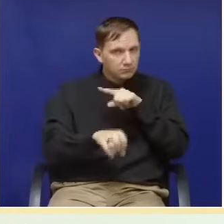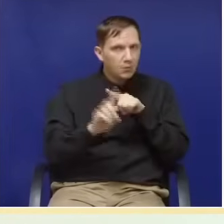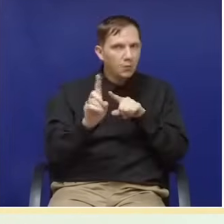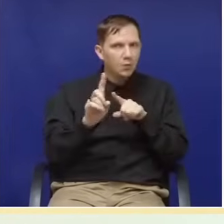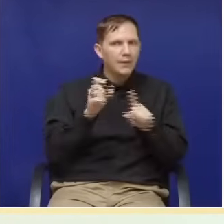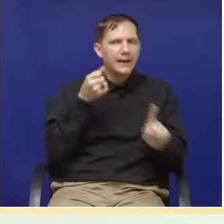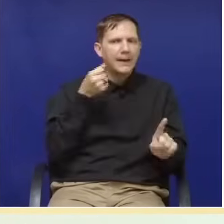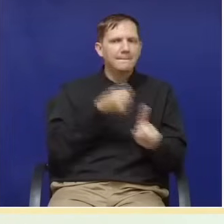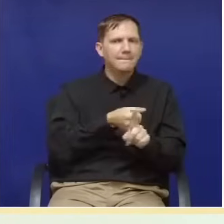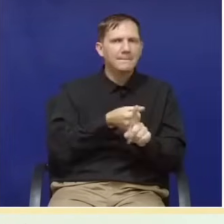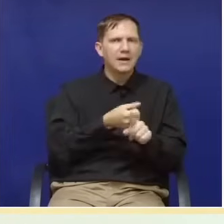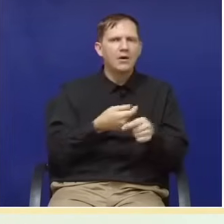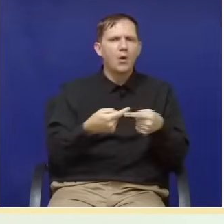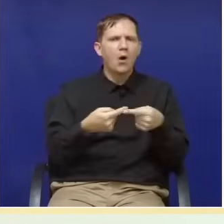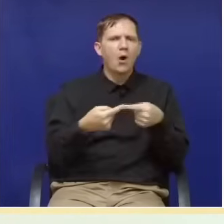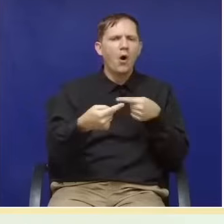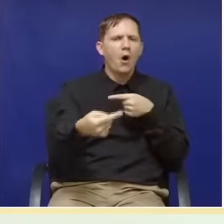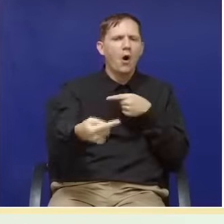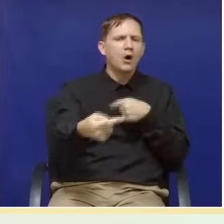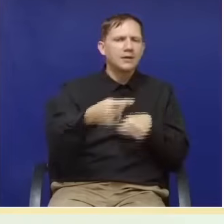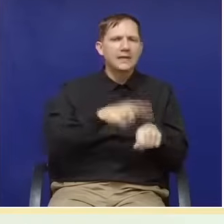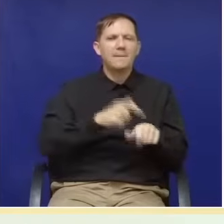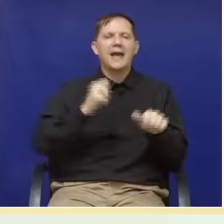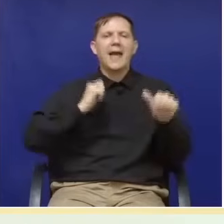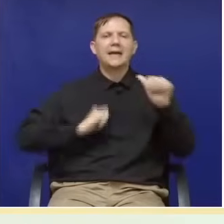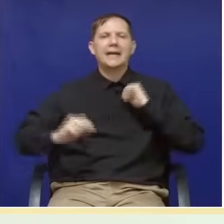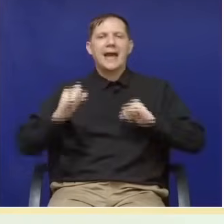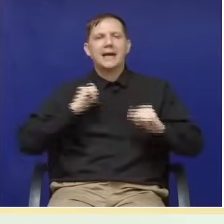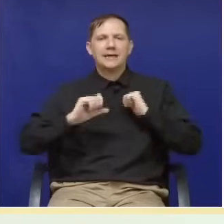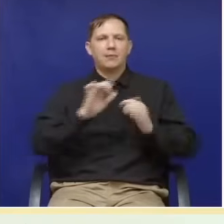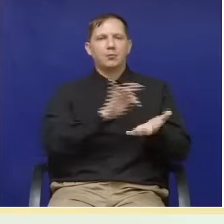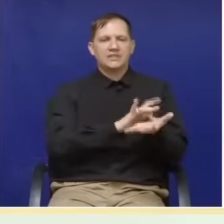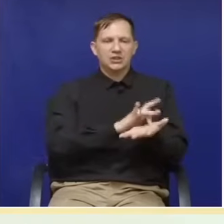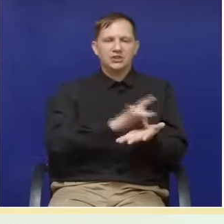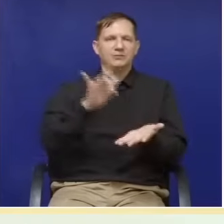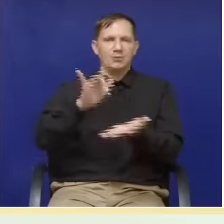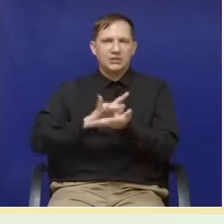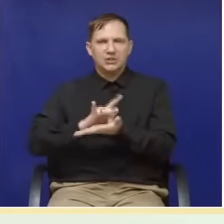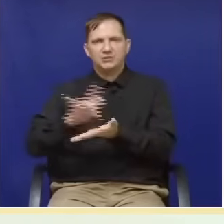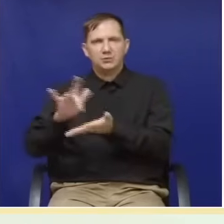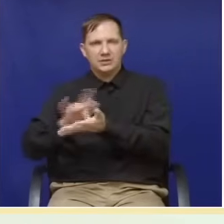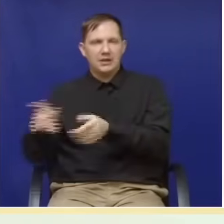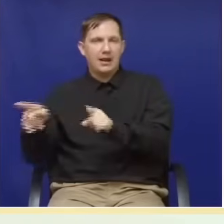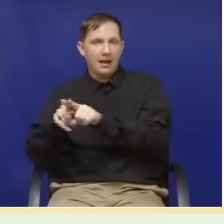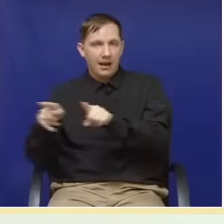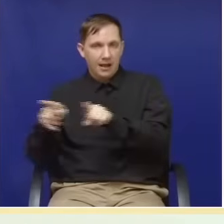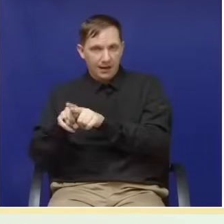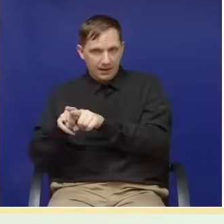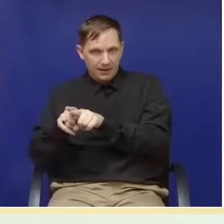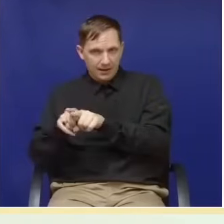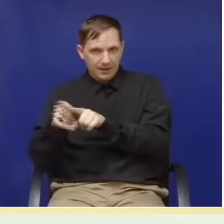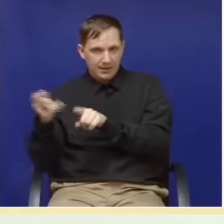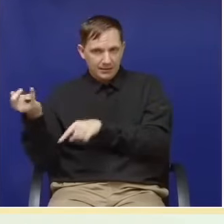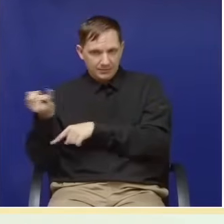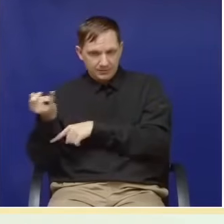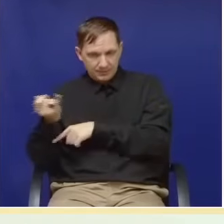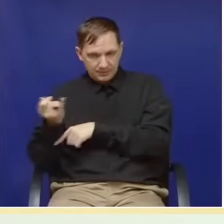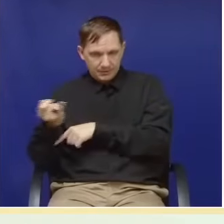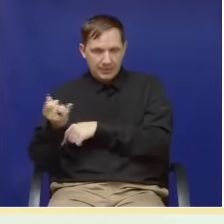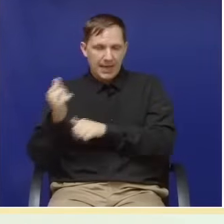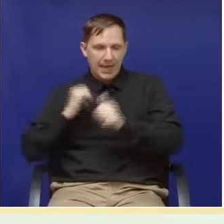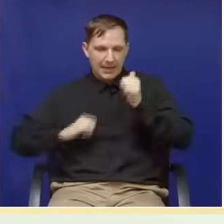of prolonged acting appointments in the South African Police Service, such as those as the Acting